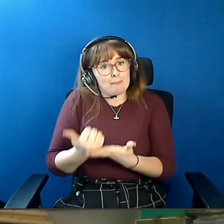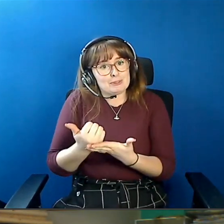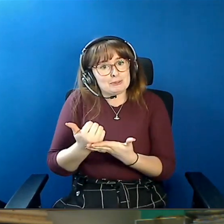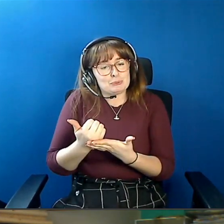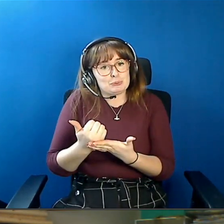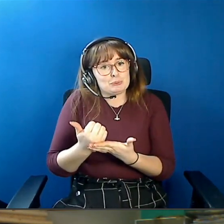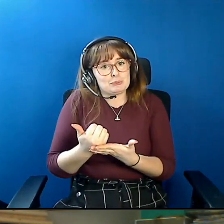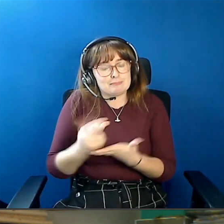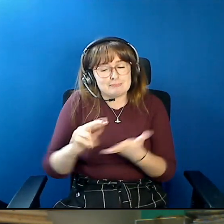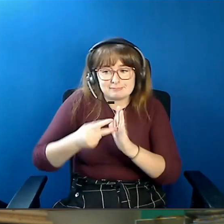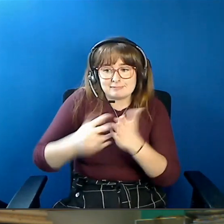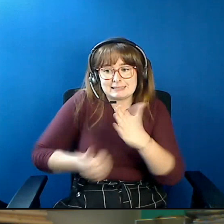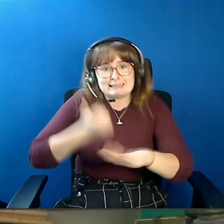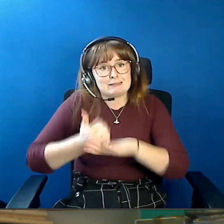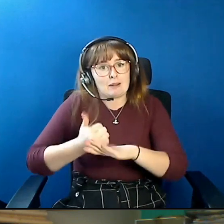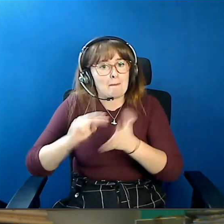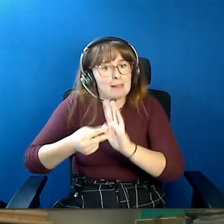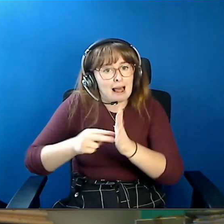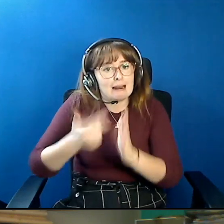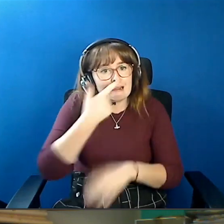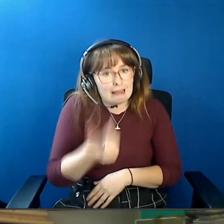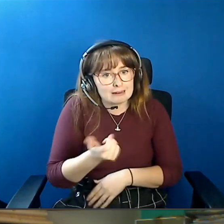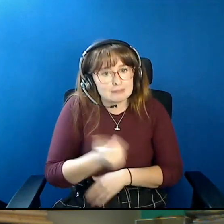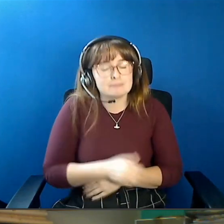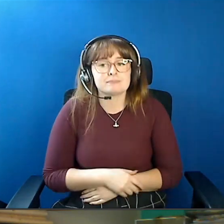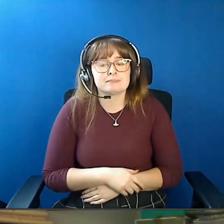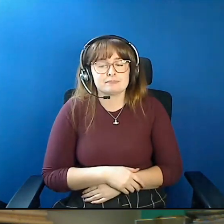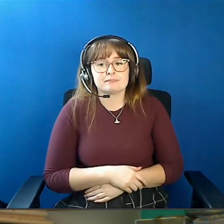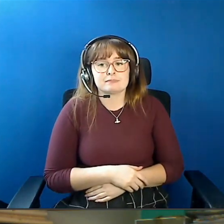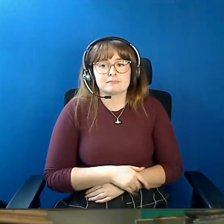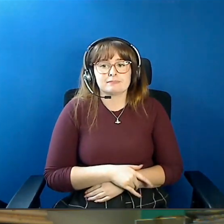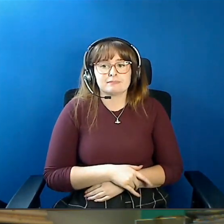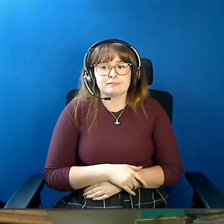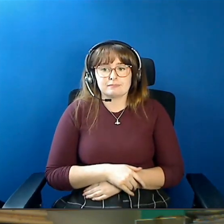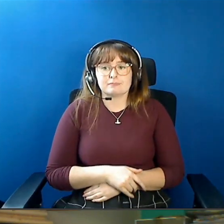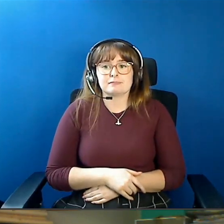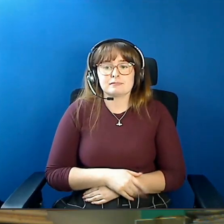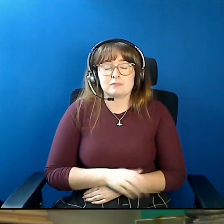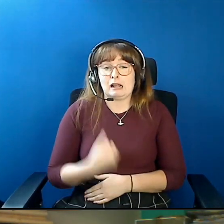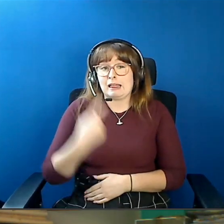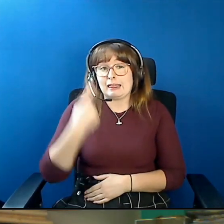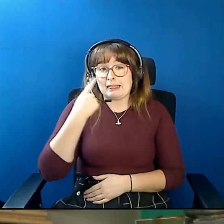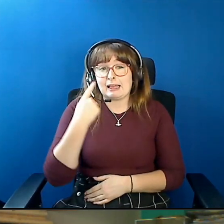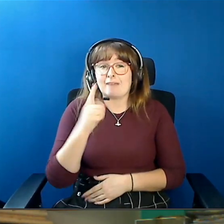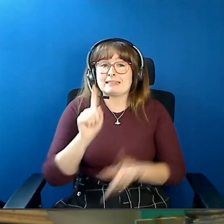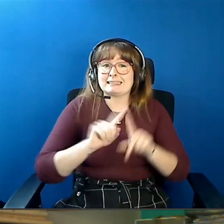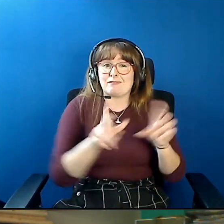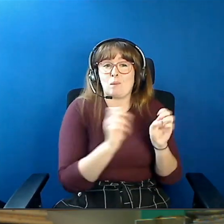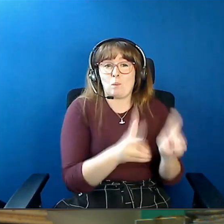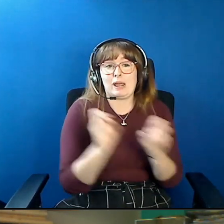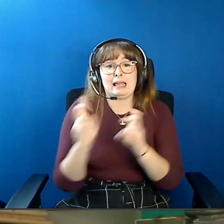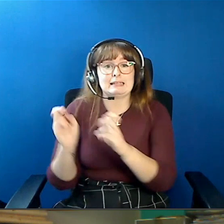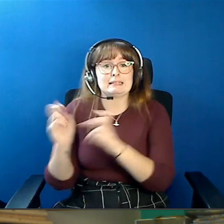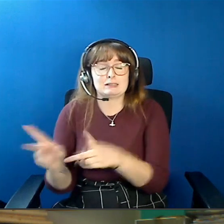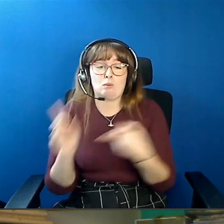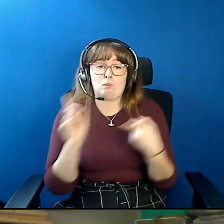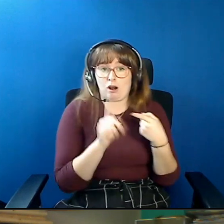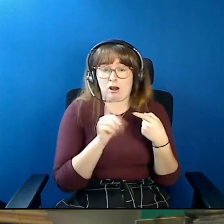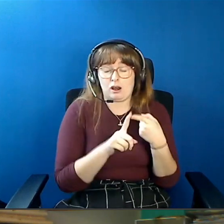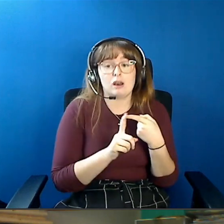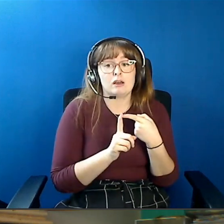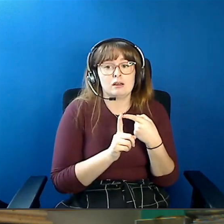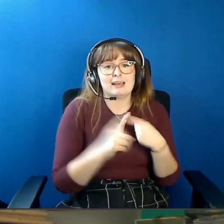stock or decarbonization plan could feed into, and we kind of see that working in a couple ways. So on the one hand, you